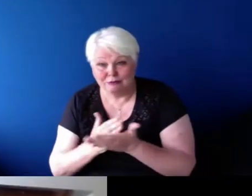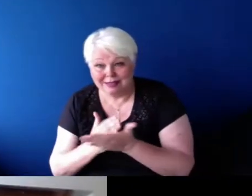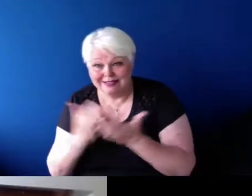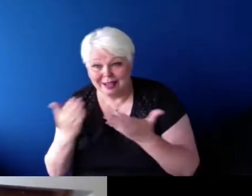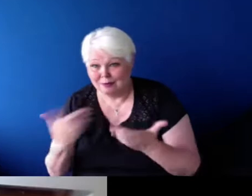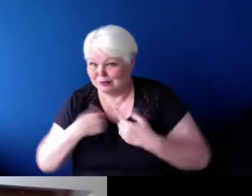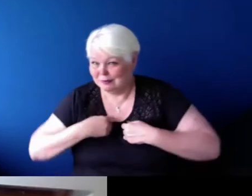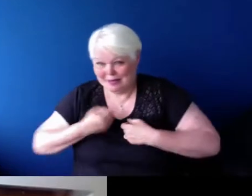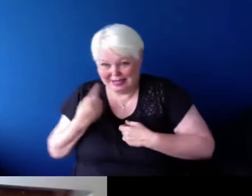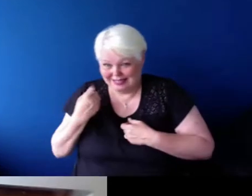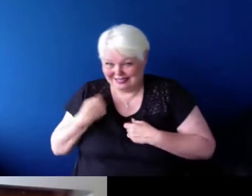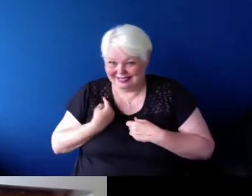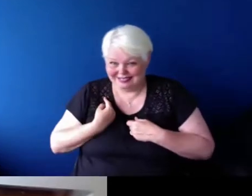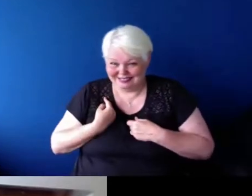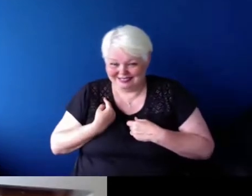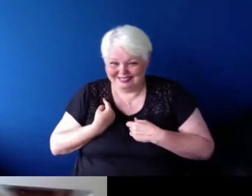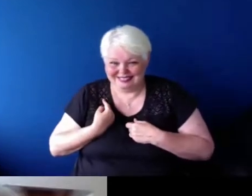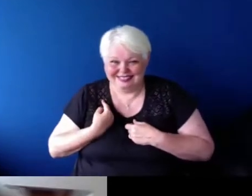wasn't my idea.